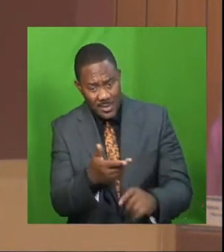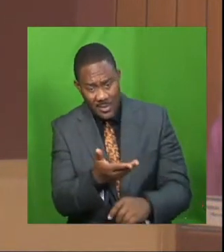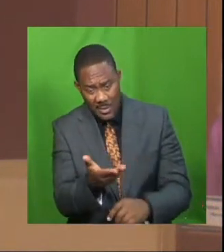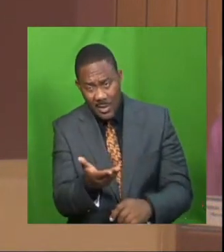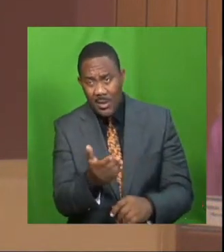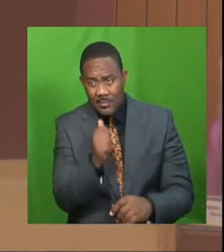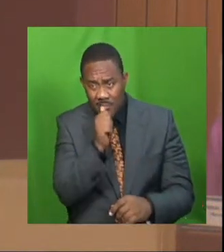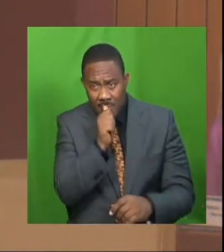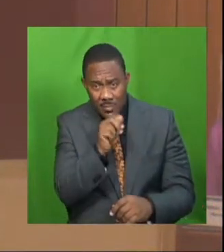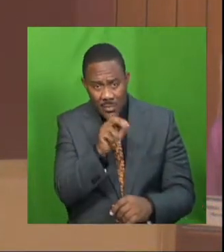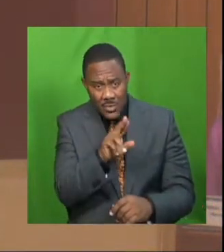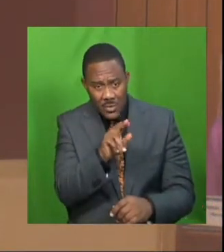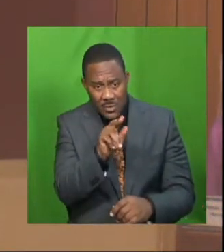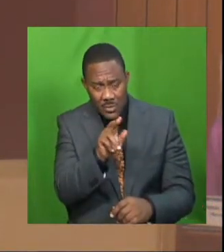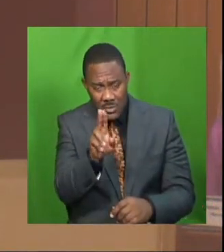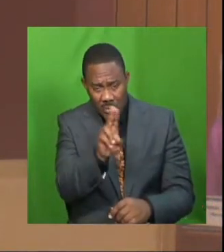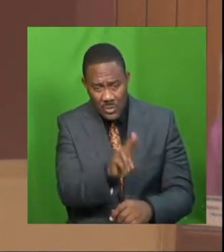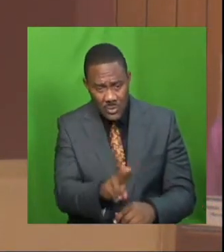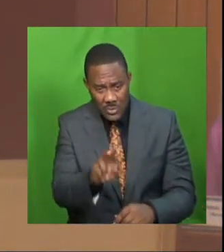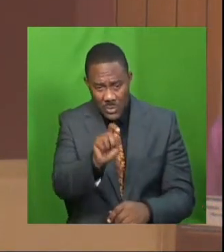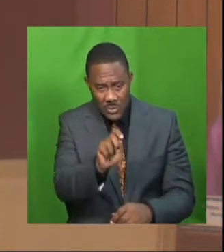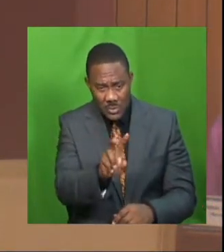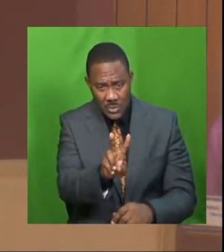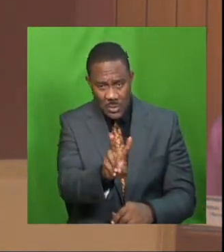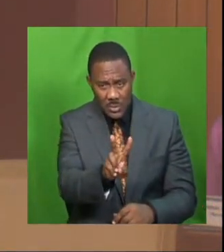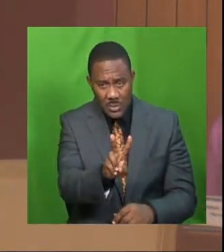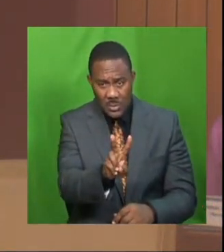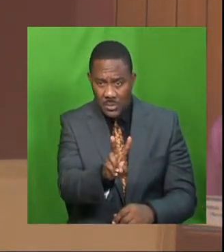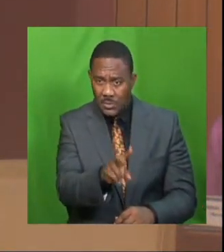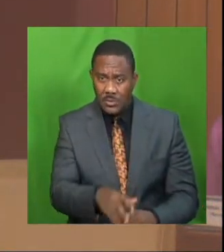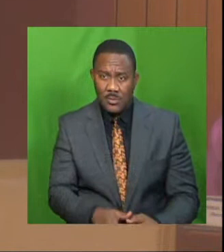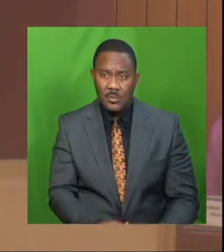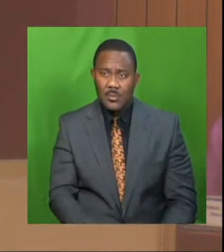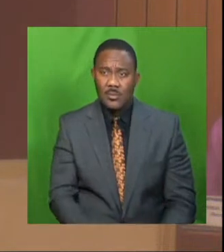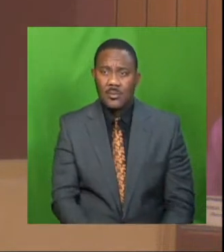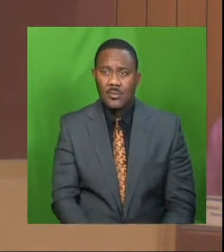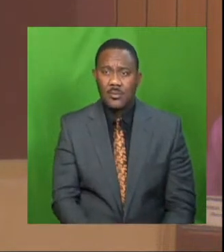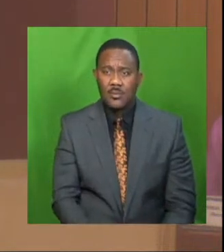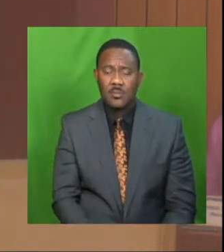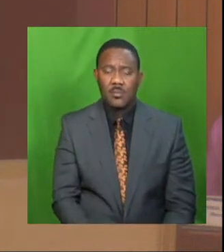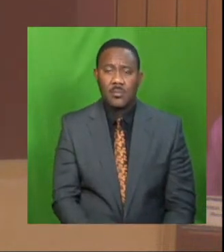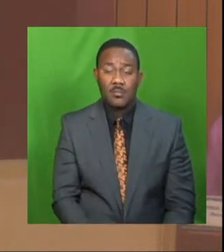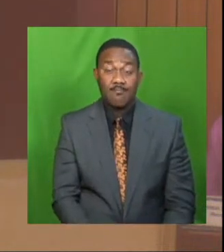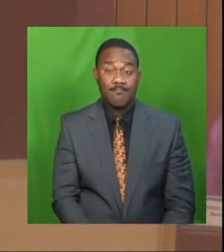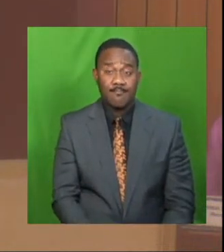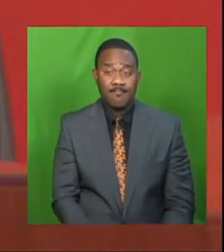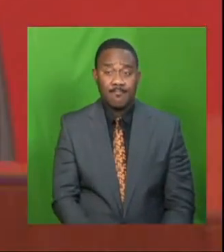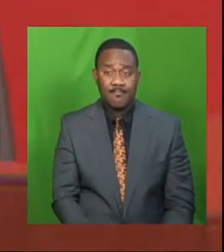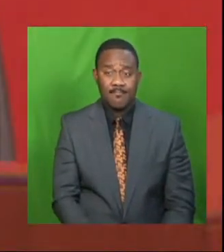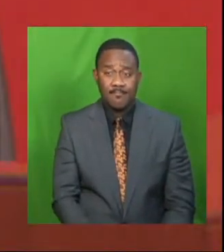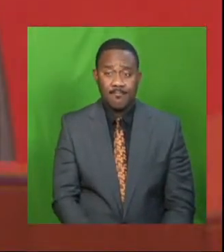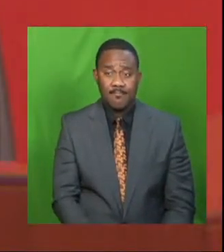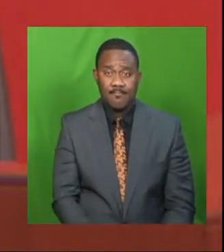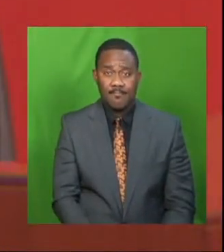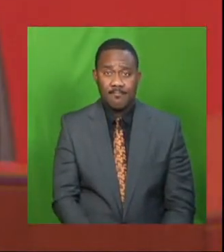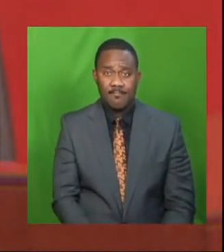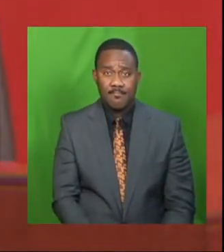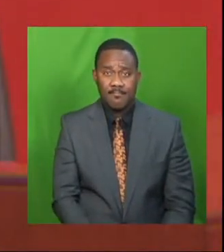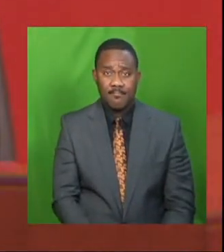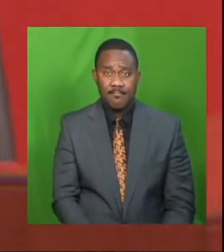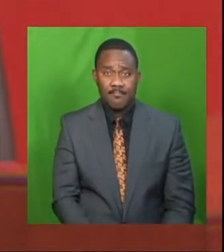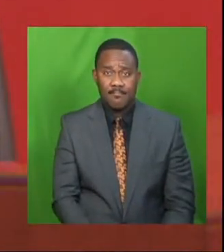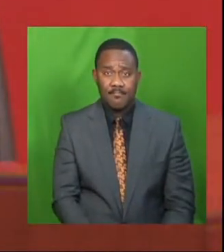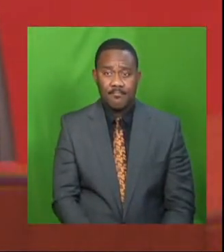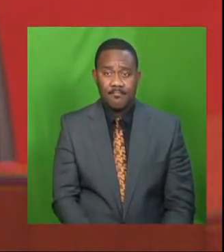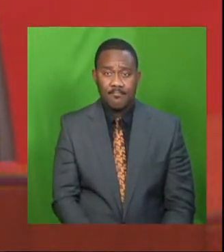is UTV. That is the reason why we are asking this question. Honorable Minister, are you minded to answer the question? Come